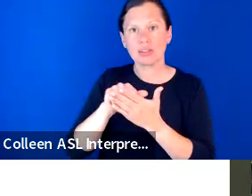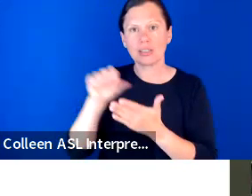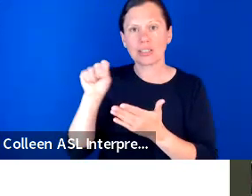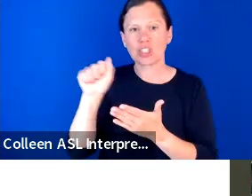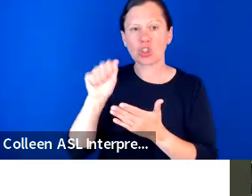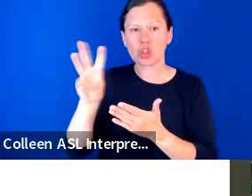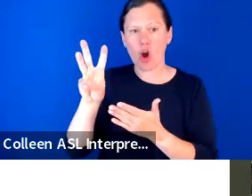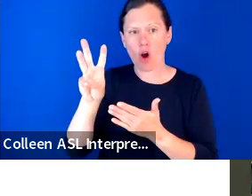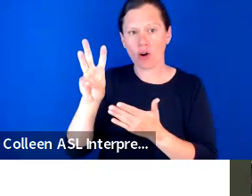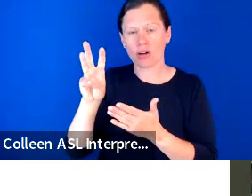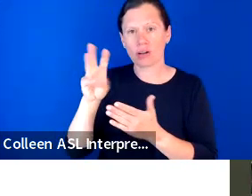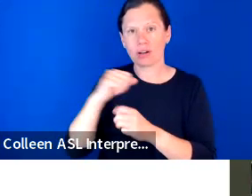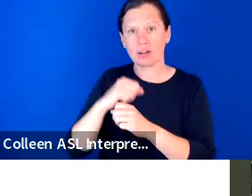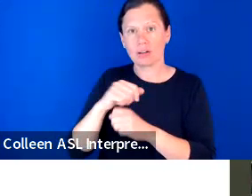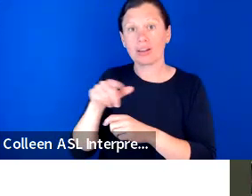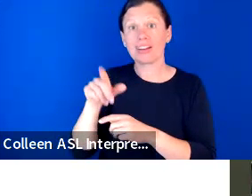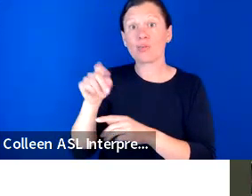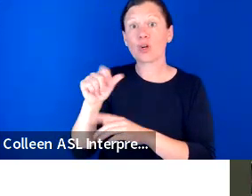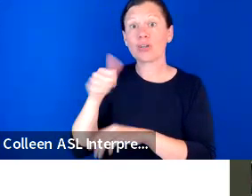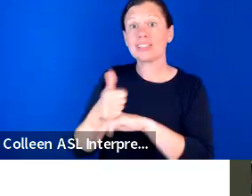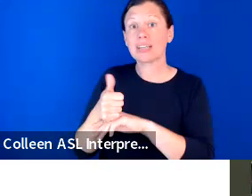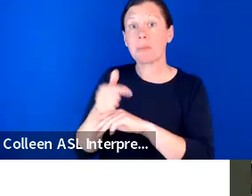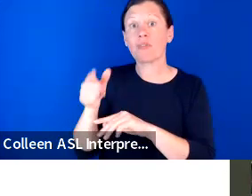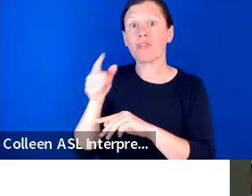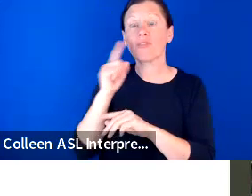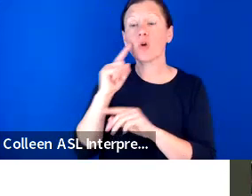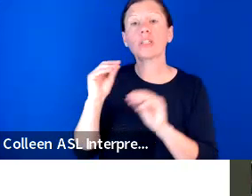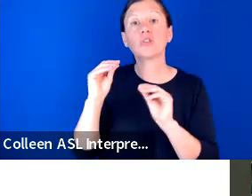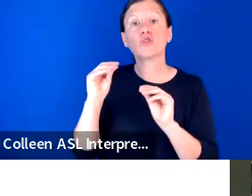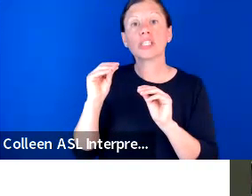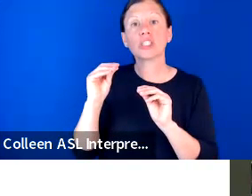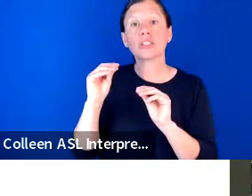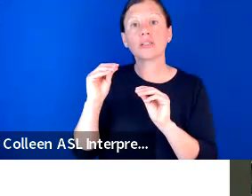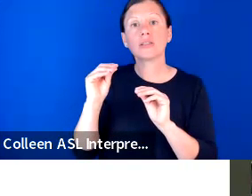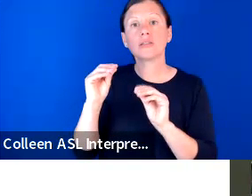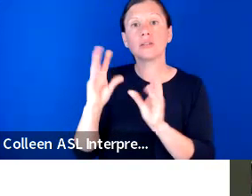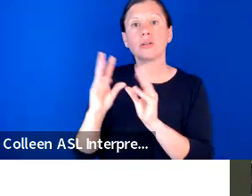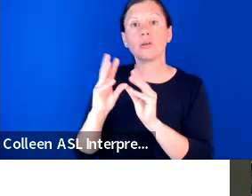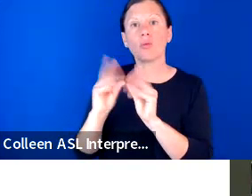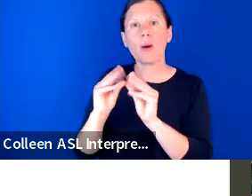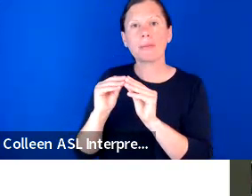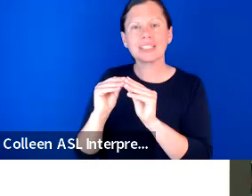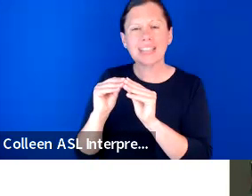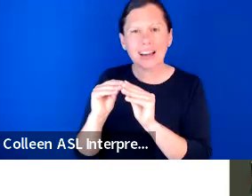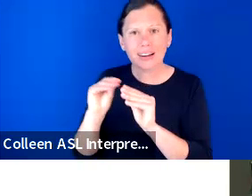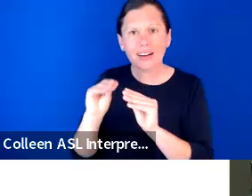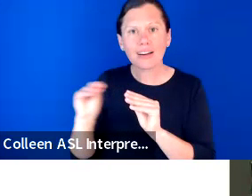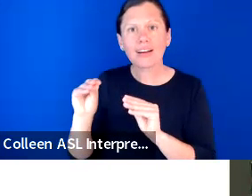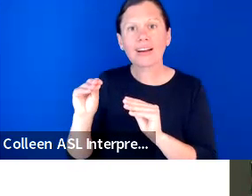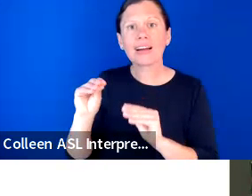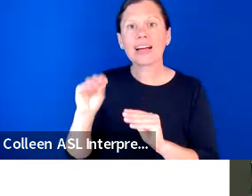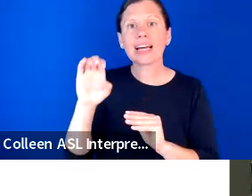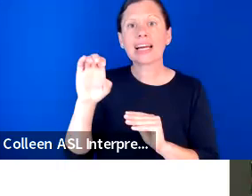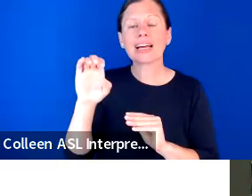instructions on our website to add a new service and complete the application. ESD will review the application and send